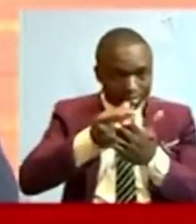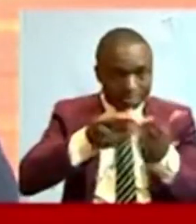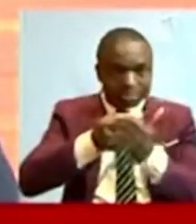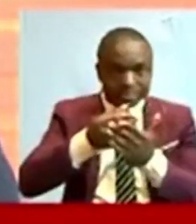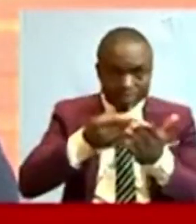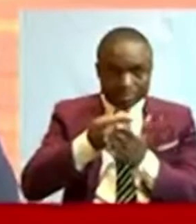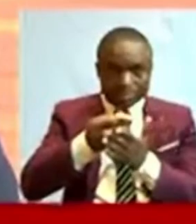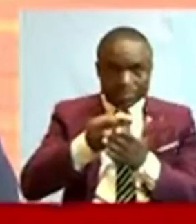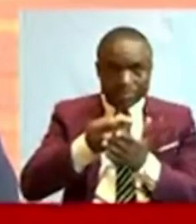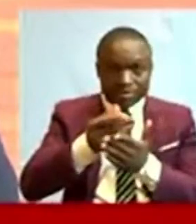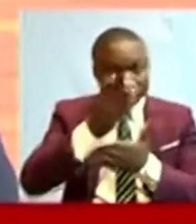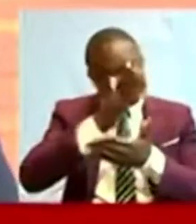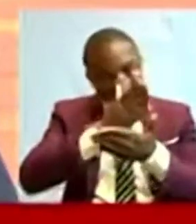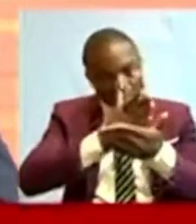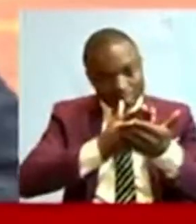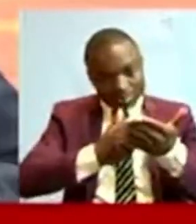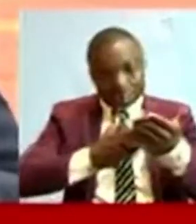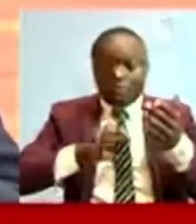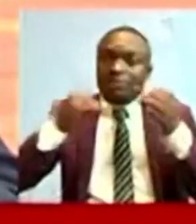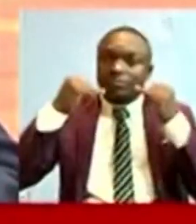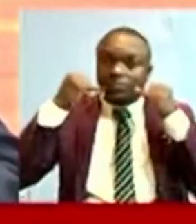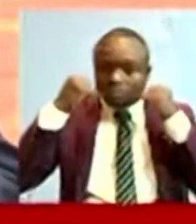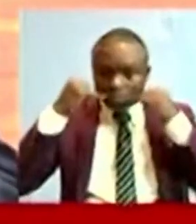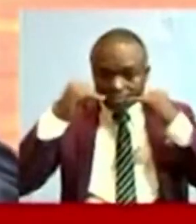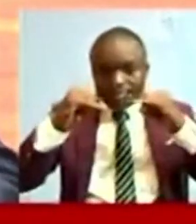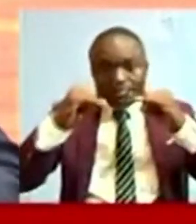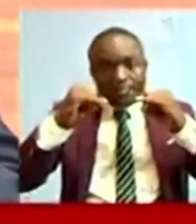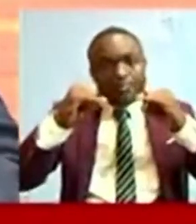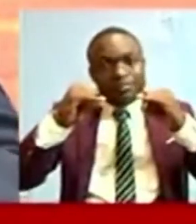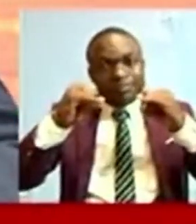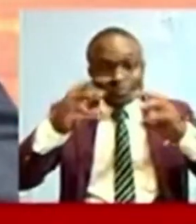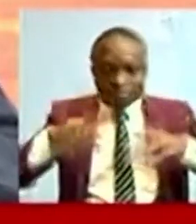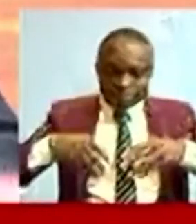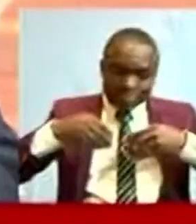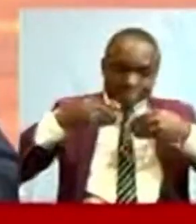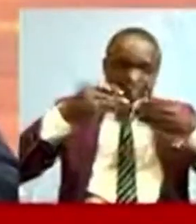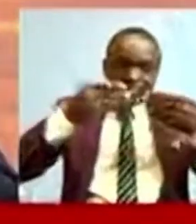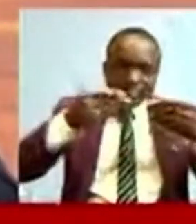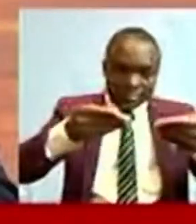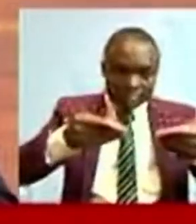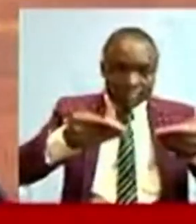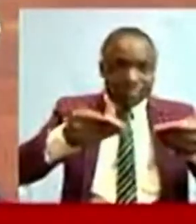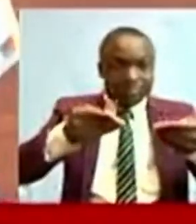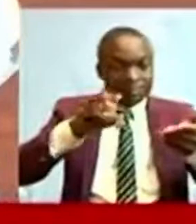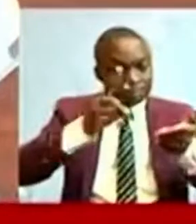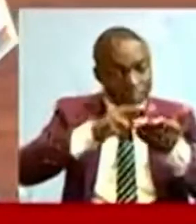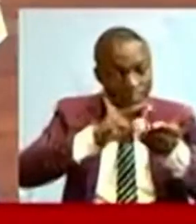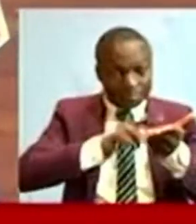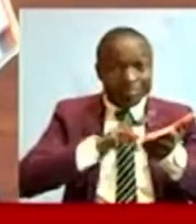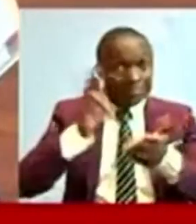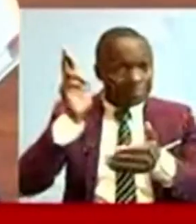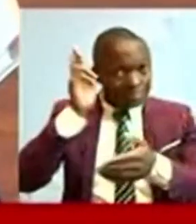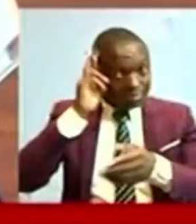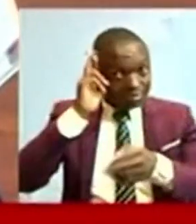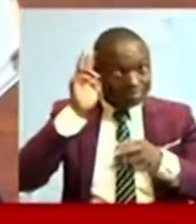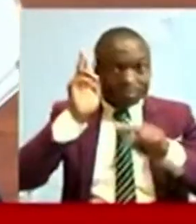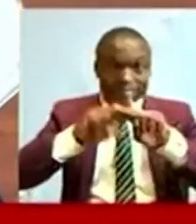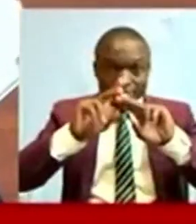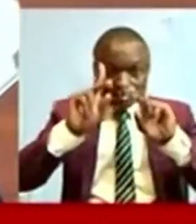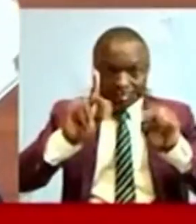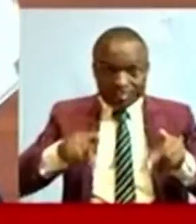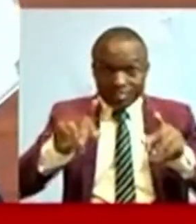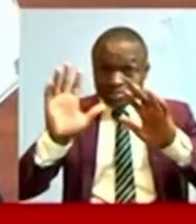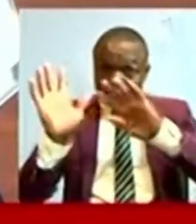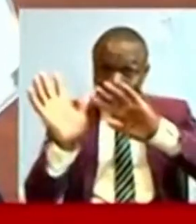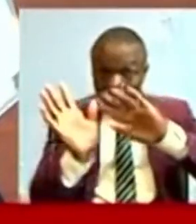on some of the information which they presented in this progress report? And remember, Chair, we had almost left the Ministry of Health